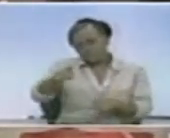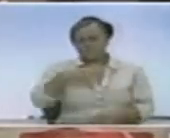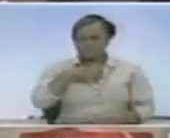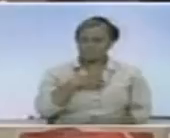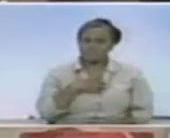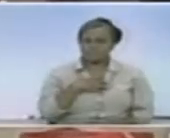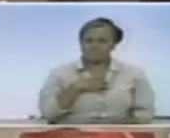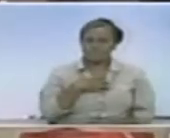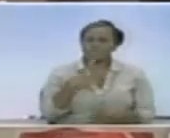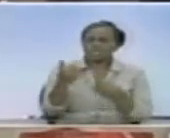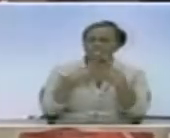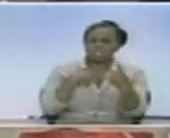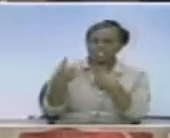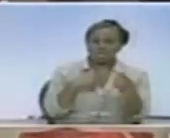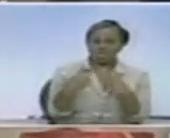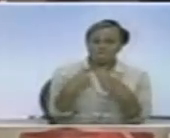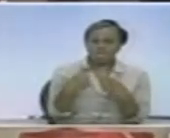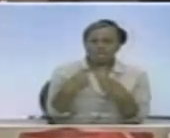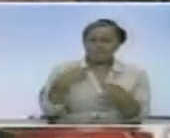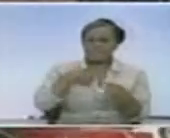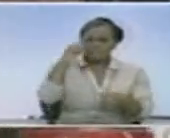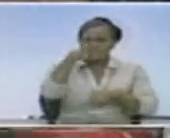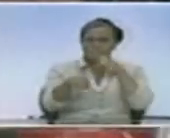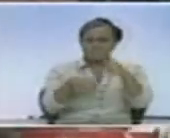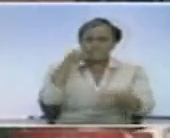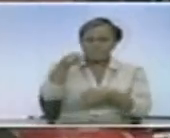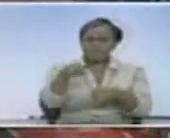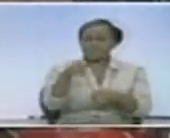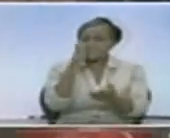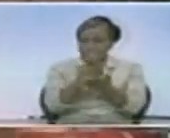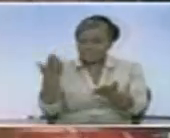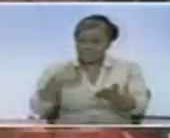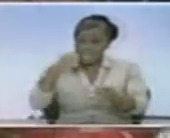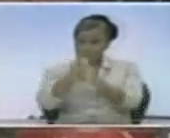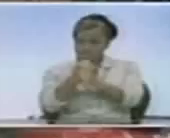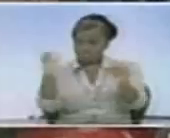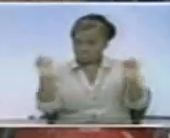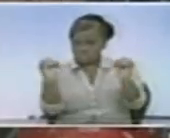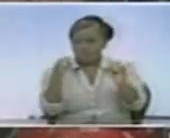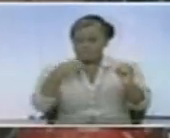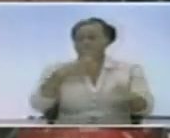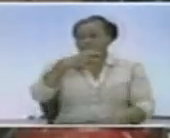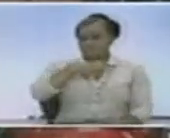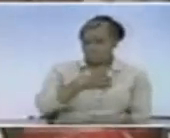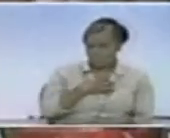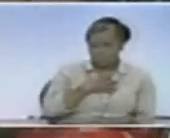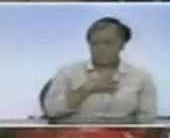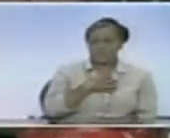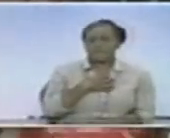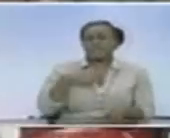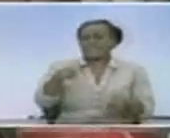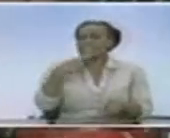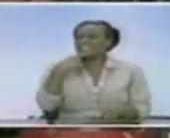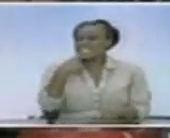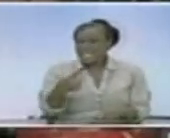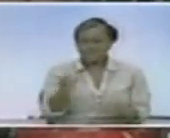They should. And let's talk about... I was blamed for something I had not done, and I resigned, although it was never disclosed